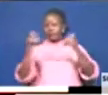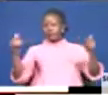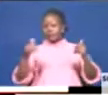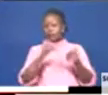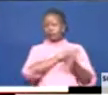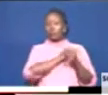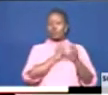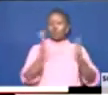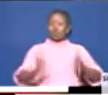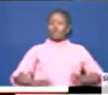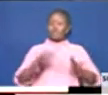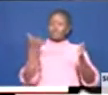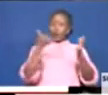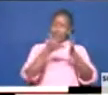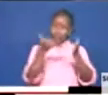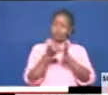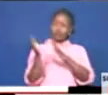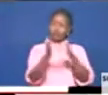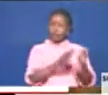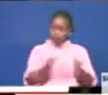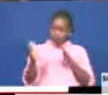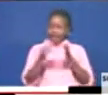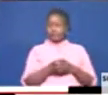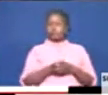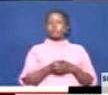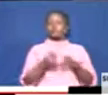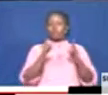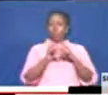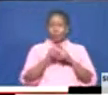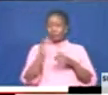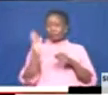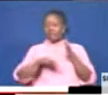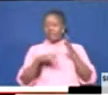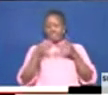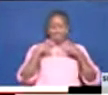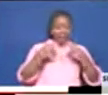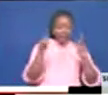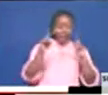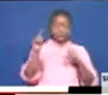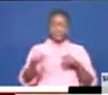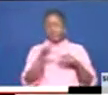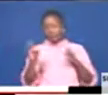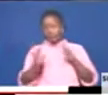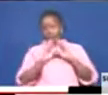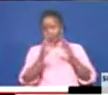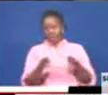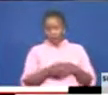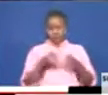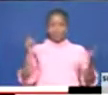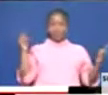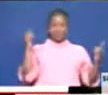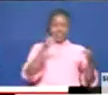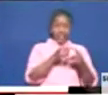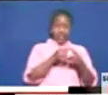are part of the scheme. And this time, instead of announcing the wrong results, it is aimed at getting this court